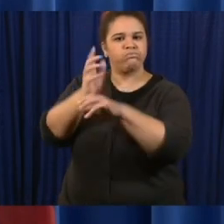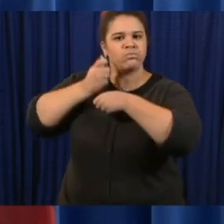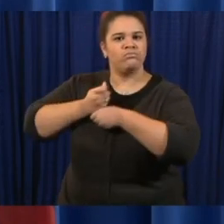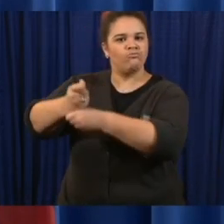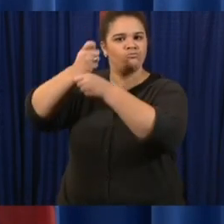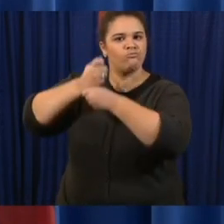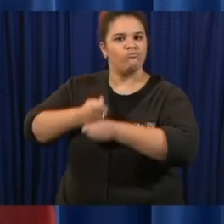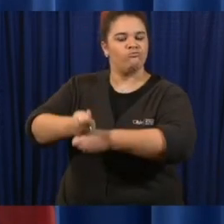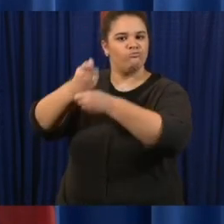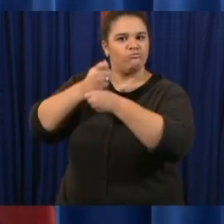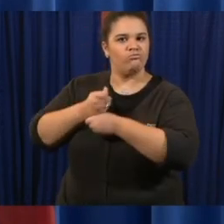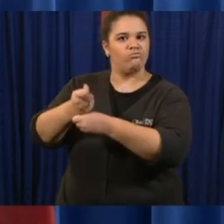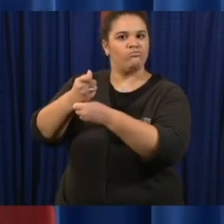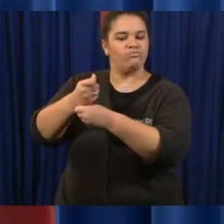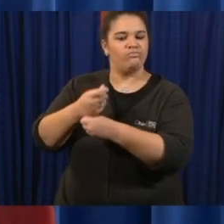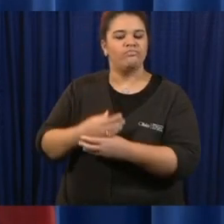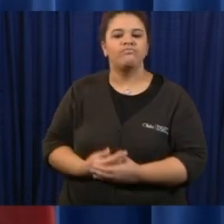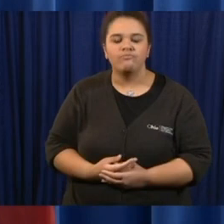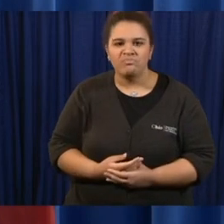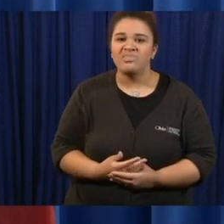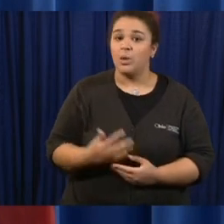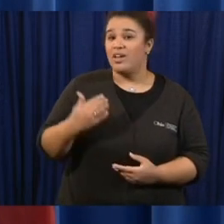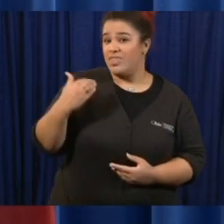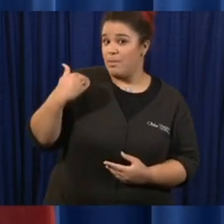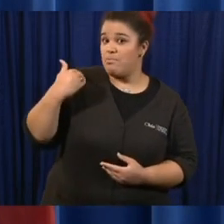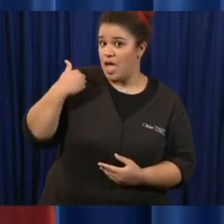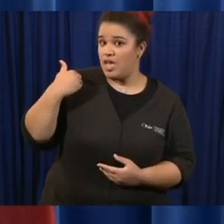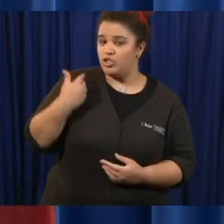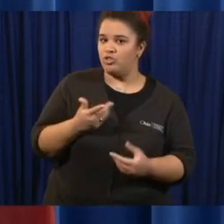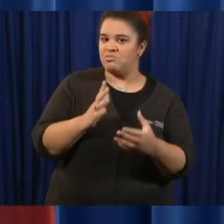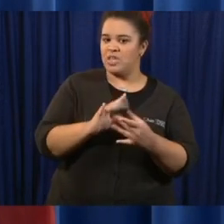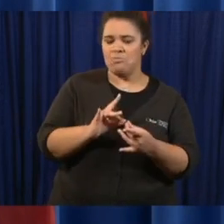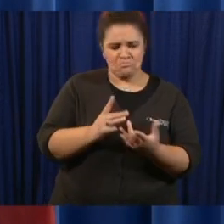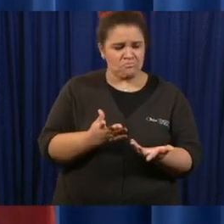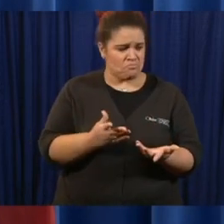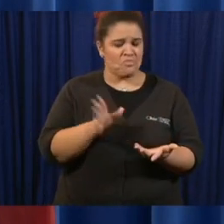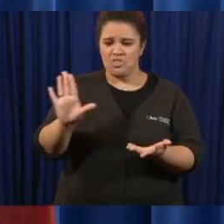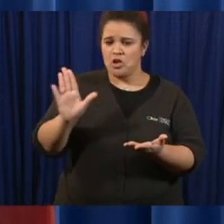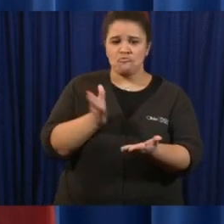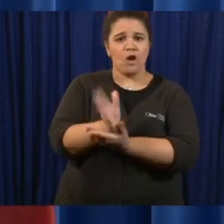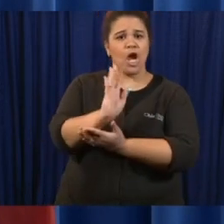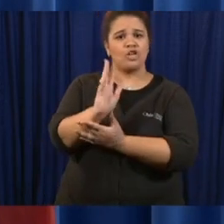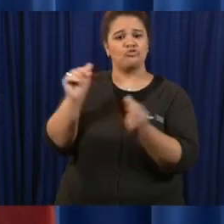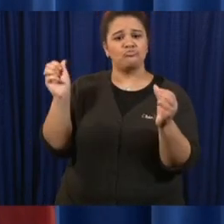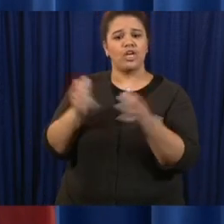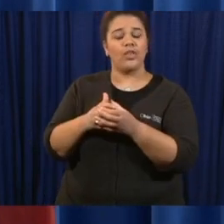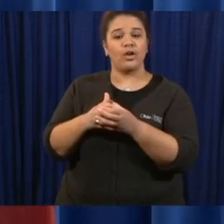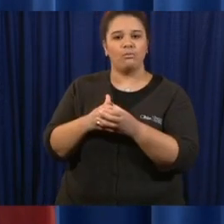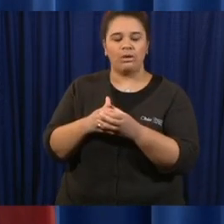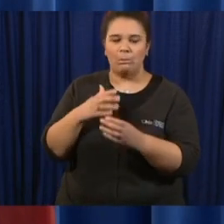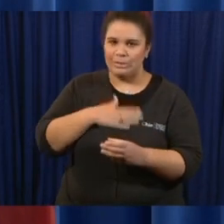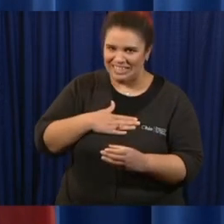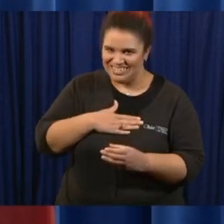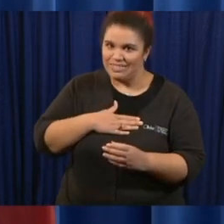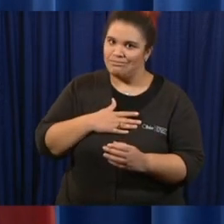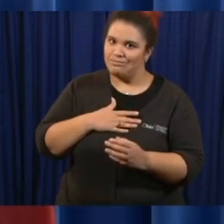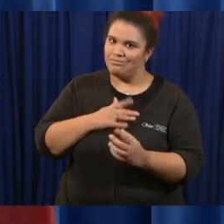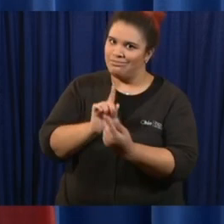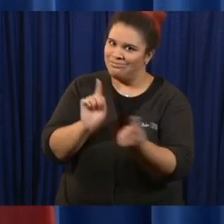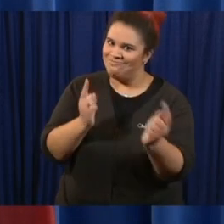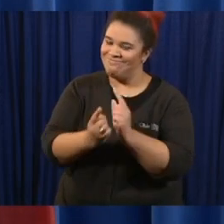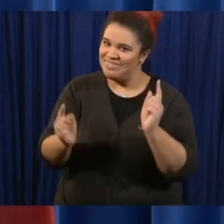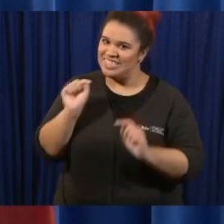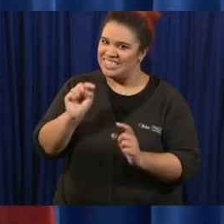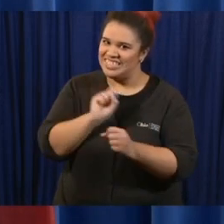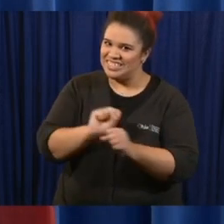The message from your vantage point, I know you've talked in the past that protesters have the right to gather and express their views, so long as they do it safely, of course. But I talked to a